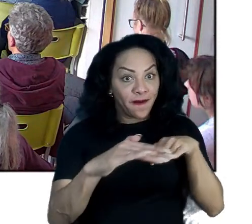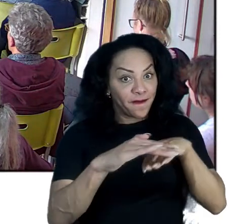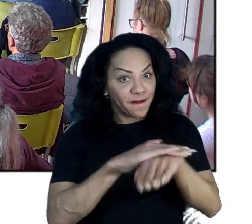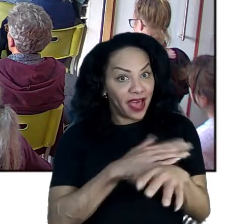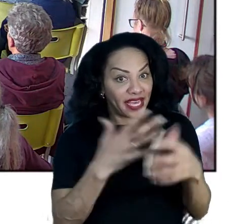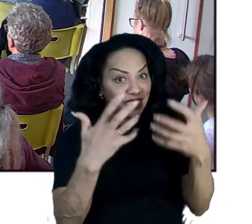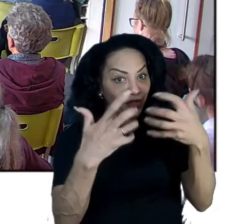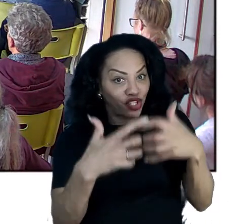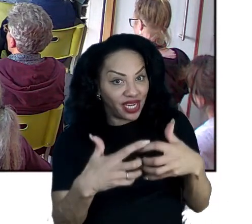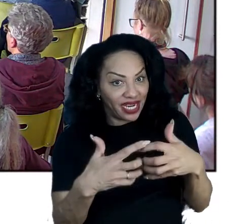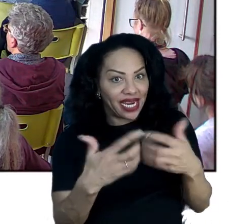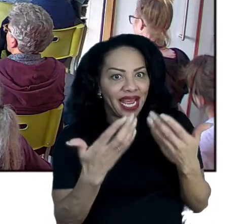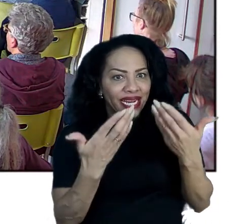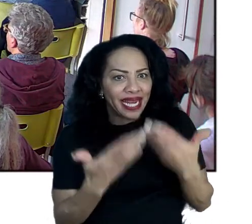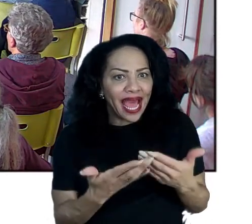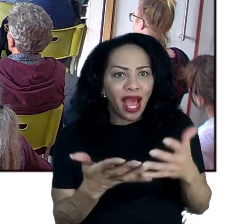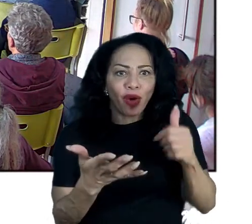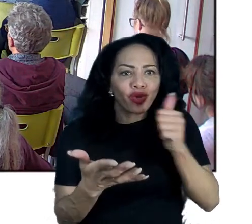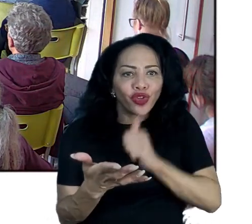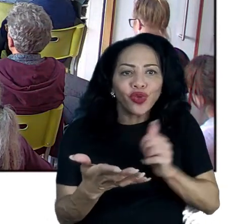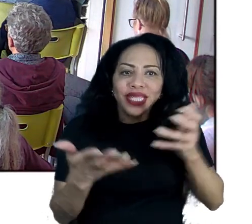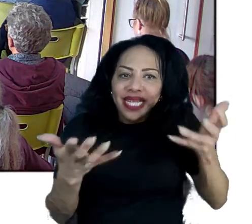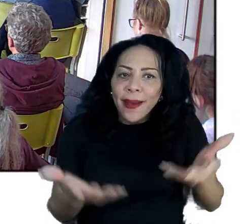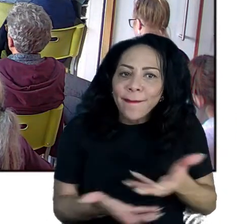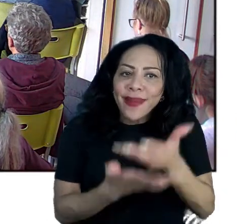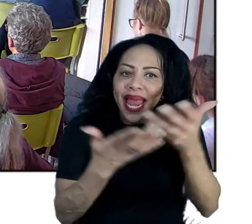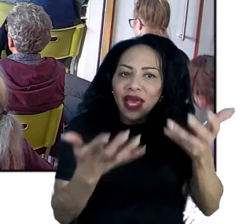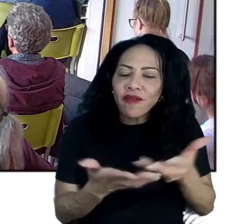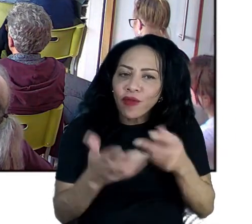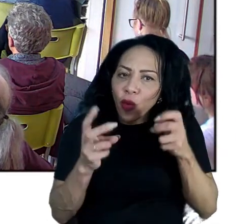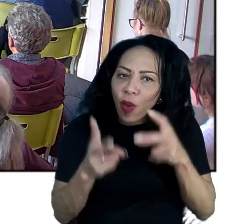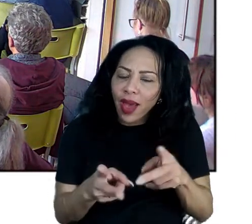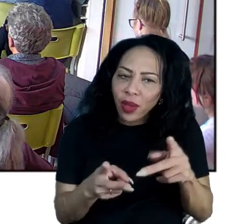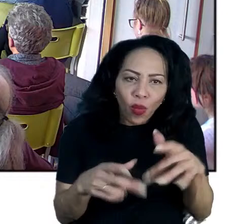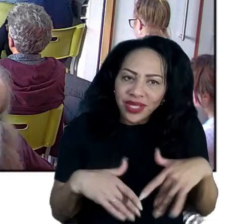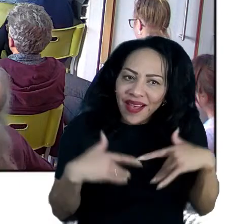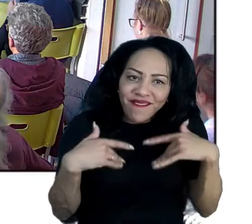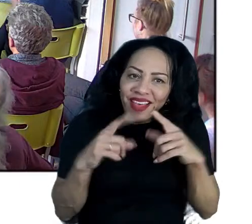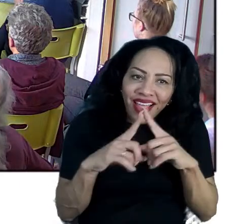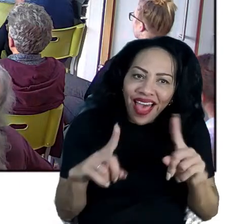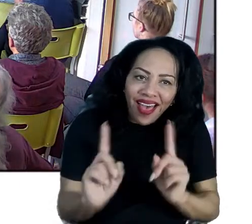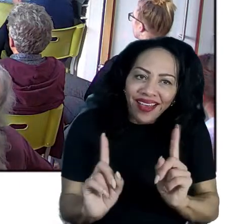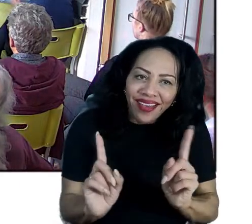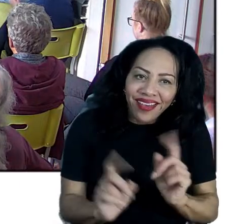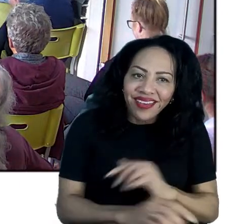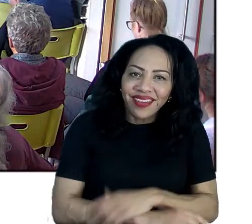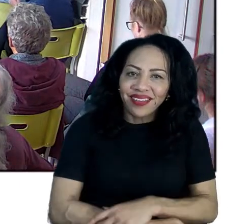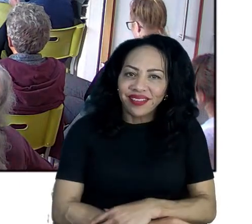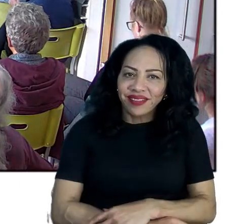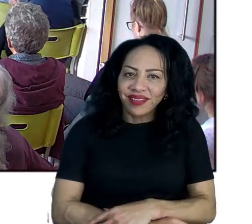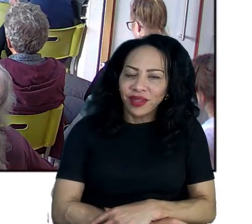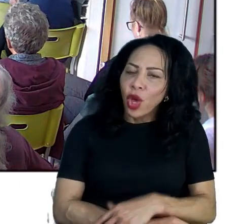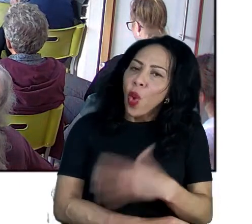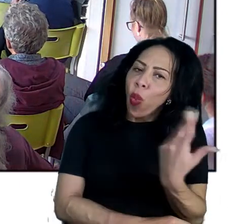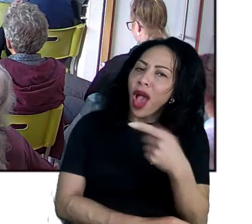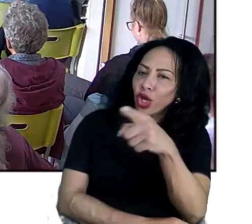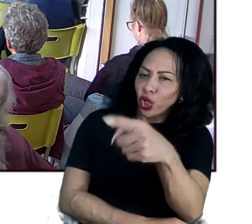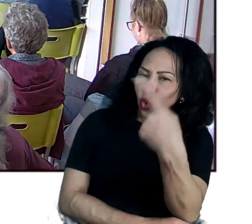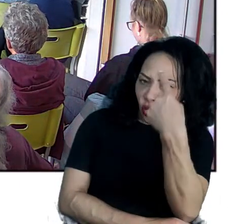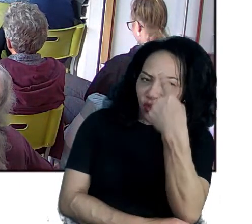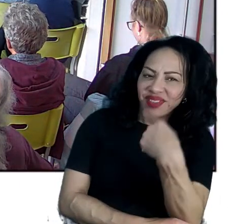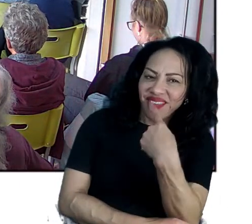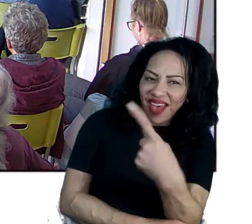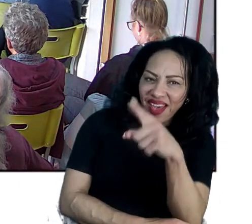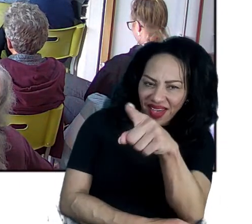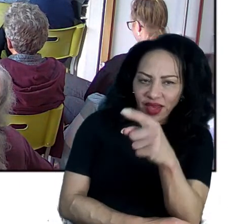for people? Like, how does that relationship work? Well, you sort of say that the fax machine for you has these businessy connotations. When I